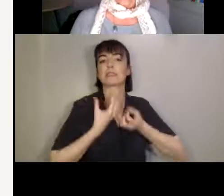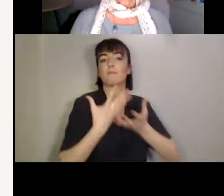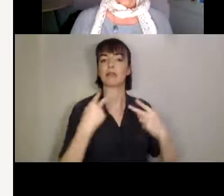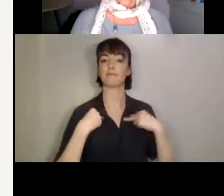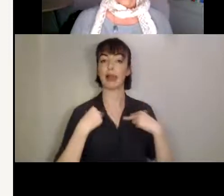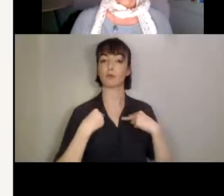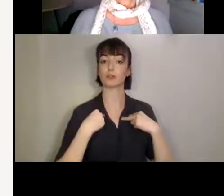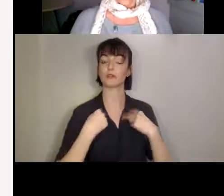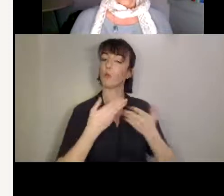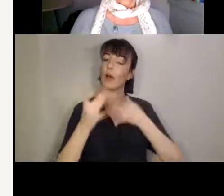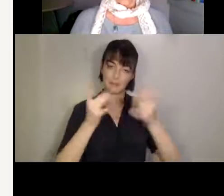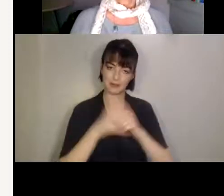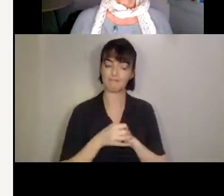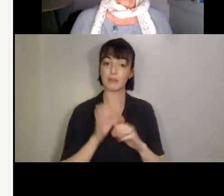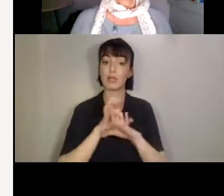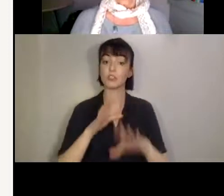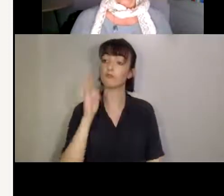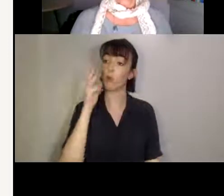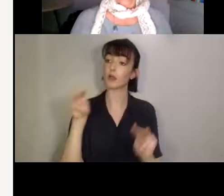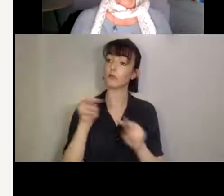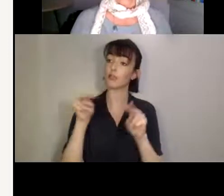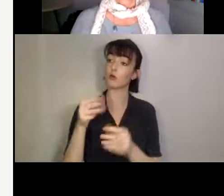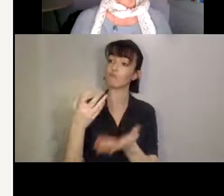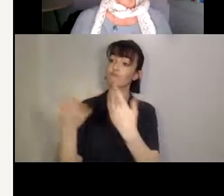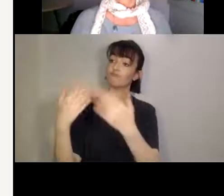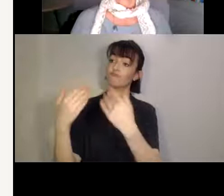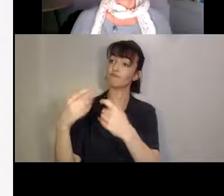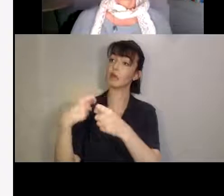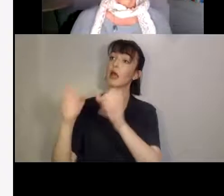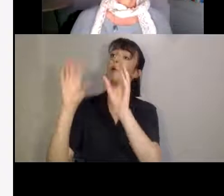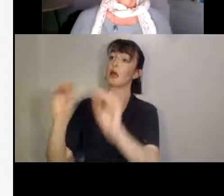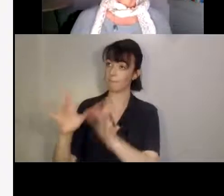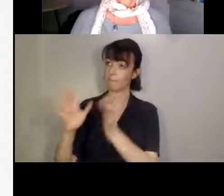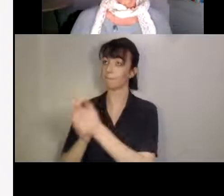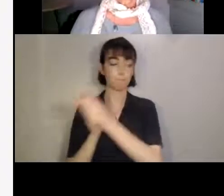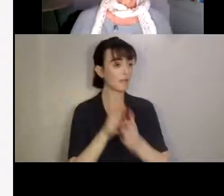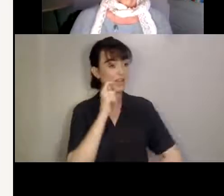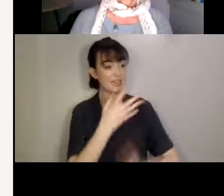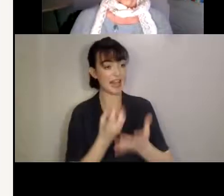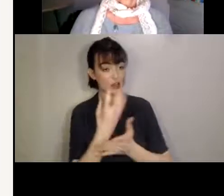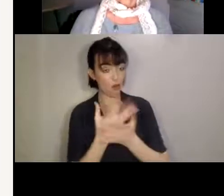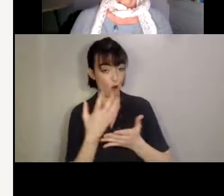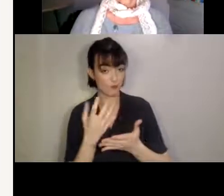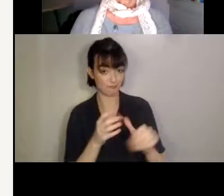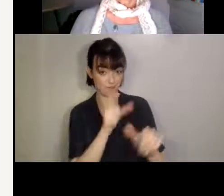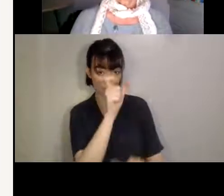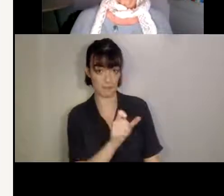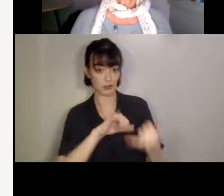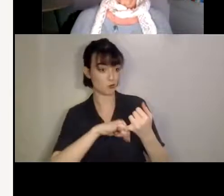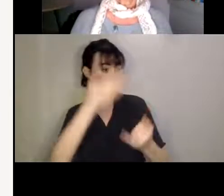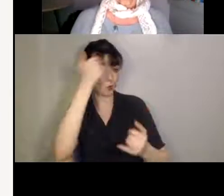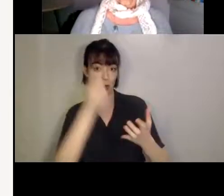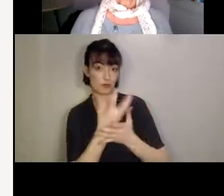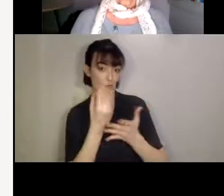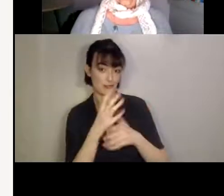video and they tell the story to somebody they think doesn't know the story. And narrative skills,